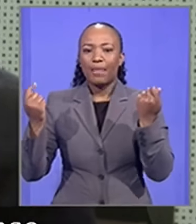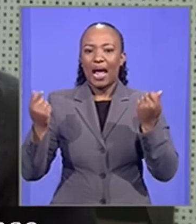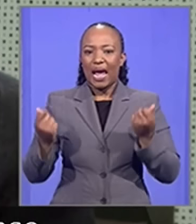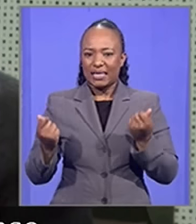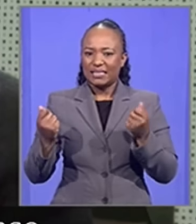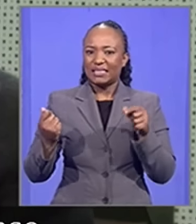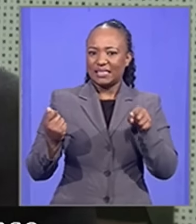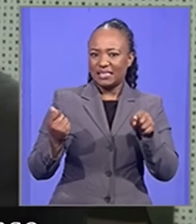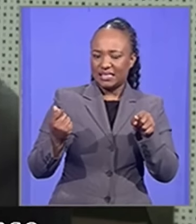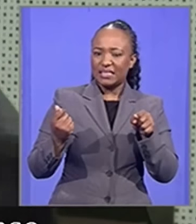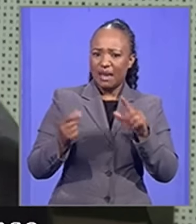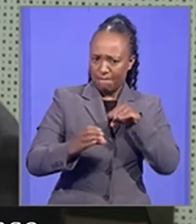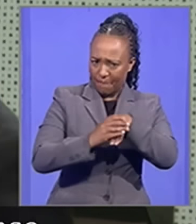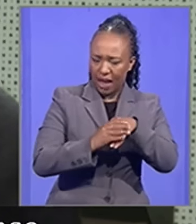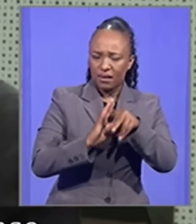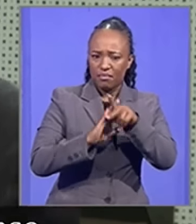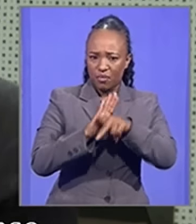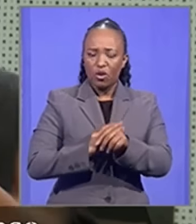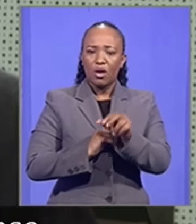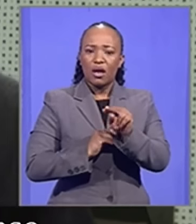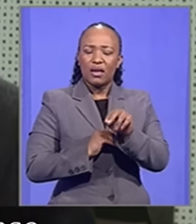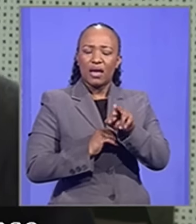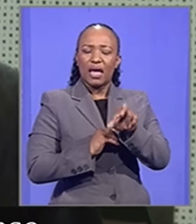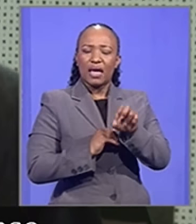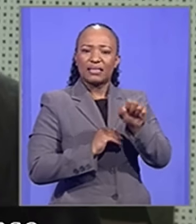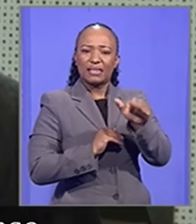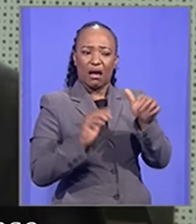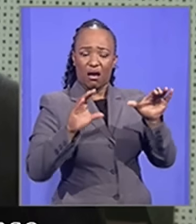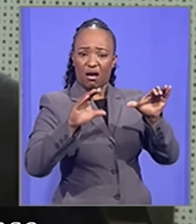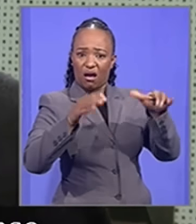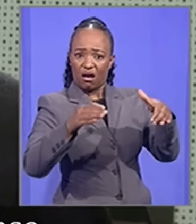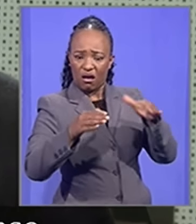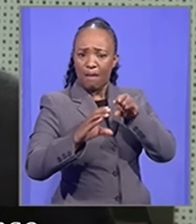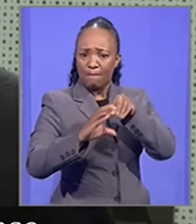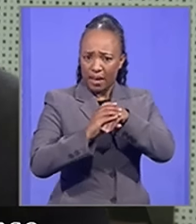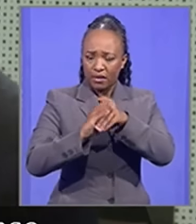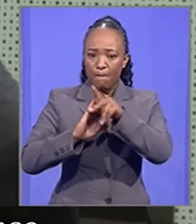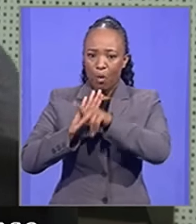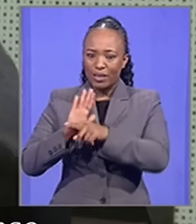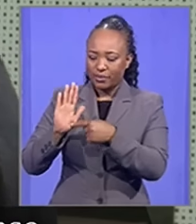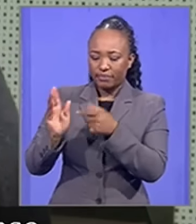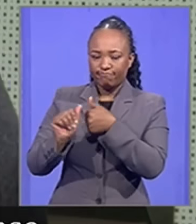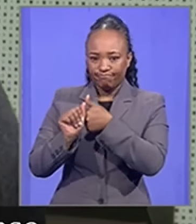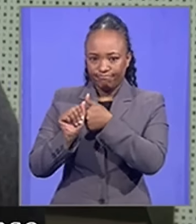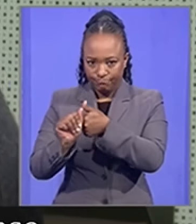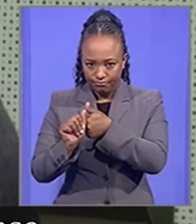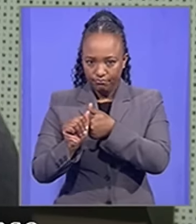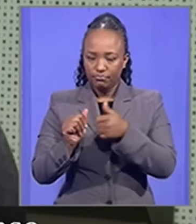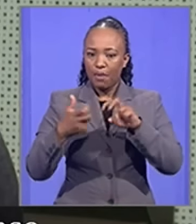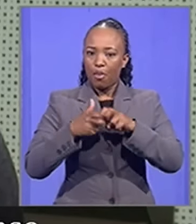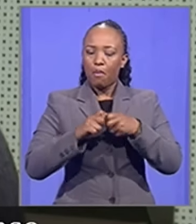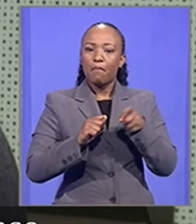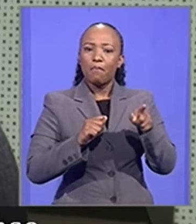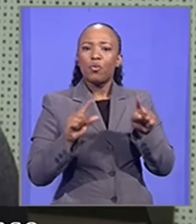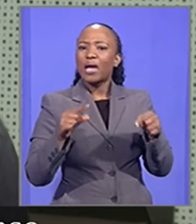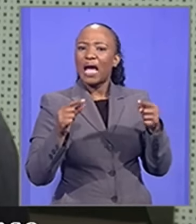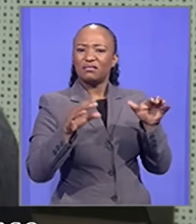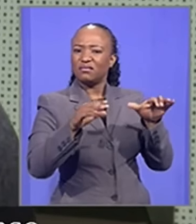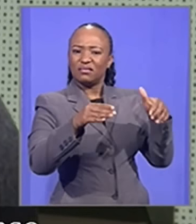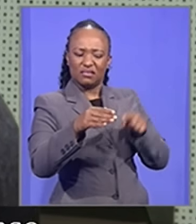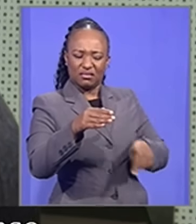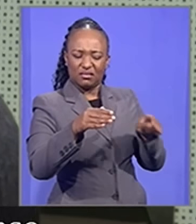function of the policy. So NERSA works within the parameters of what is existing policy. So your problem, the issue can be NERSA.